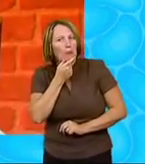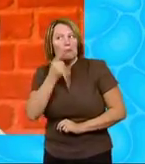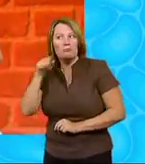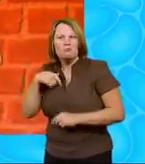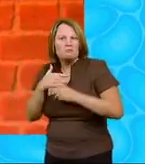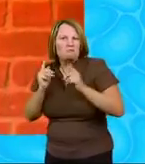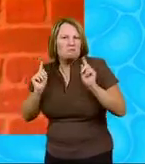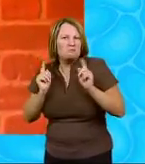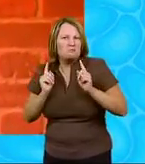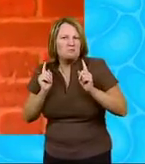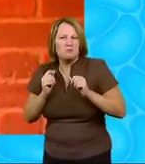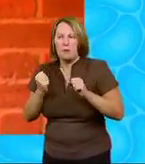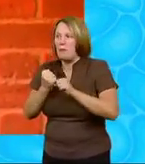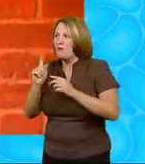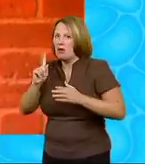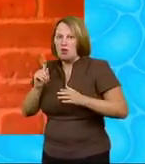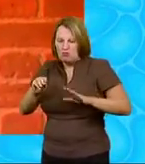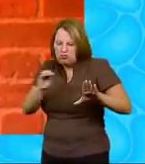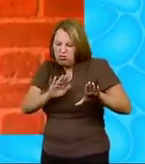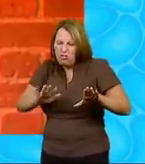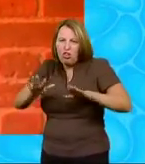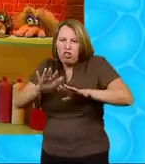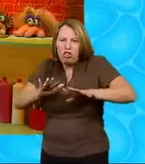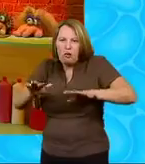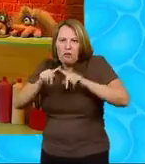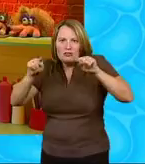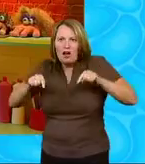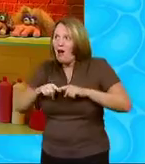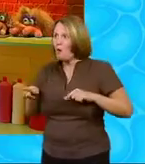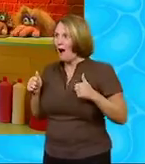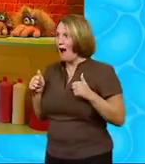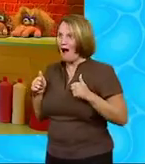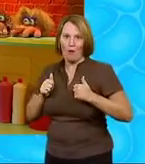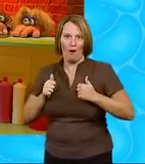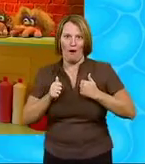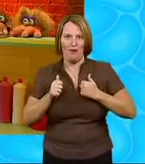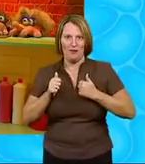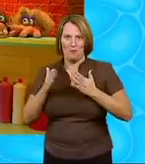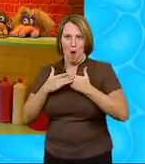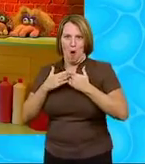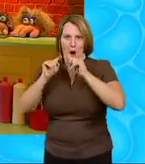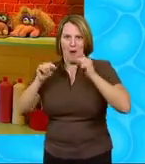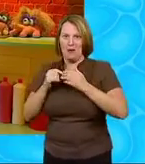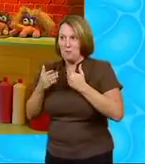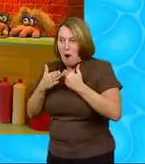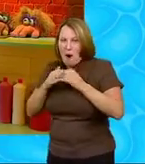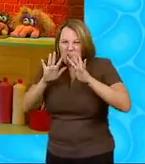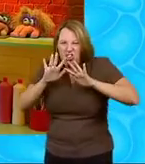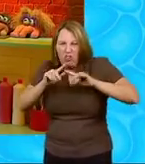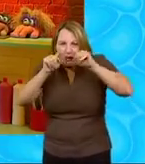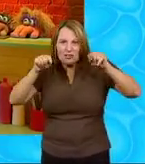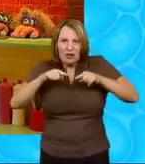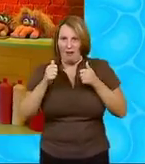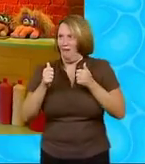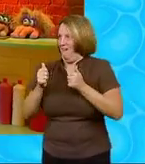we could do? We could make some more smudging pictures. Oh, yes. Wow, yeah. More smudgy pictures? Yeah, more smudgy pictures. Oh, that's